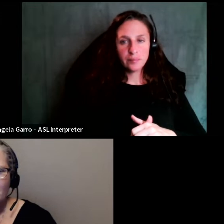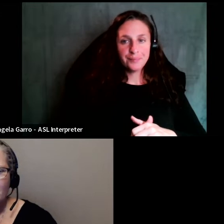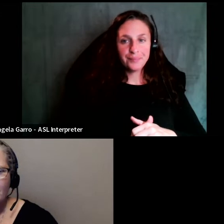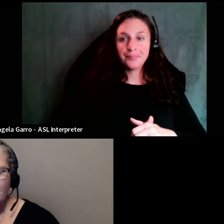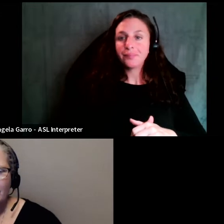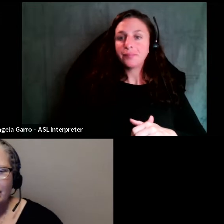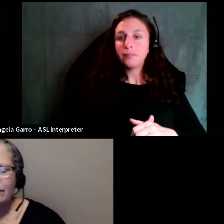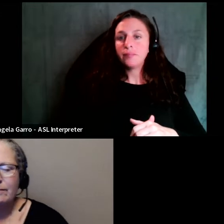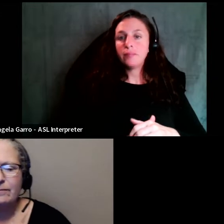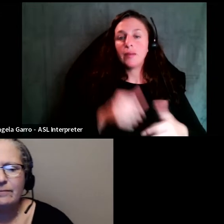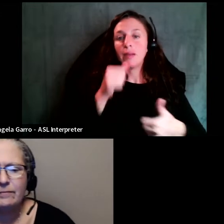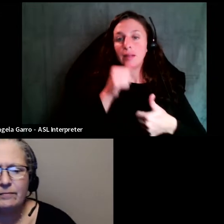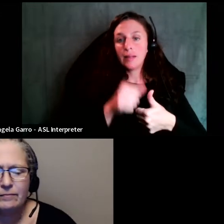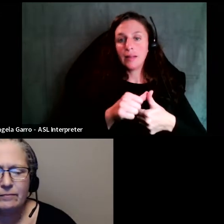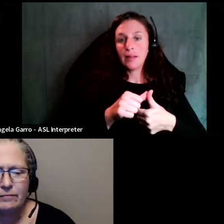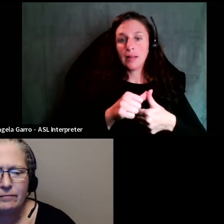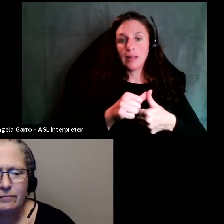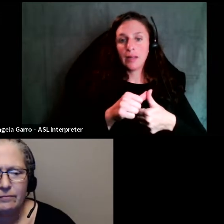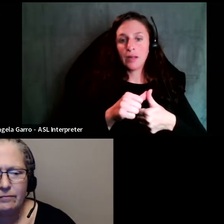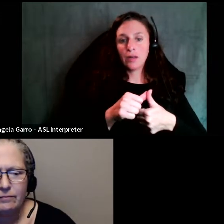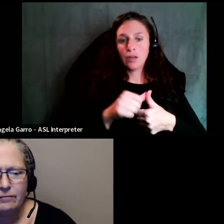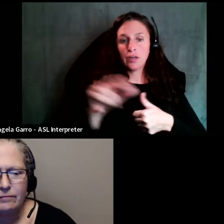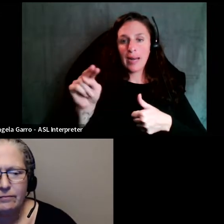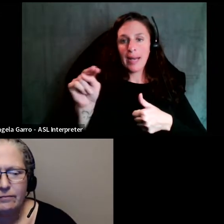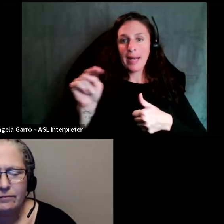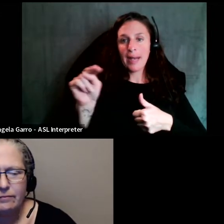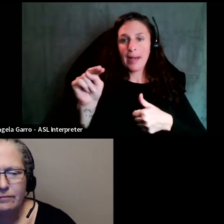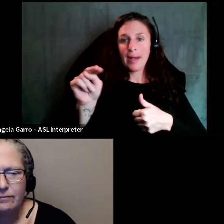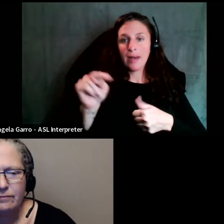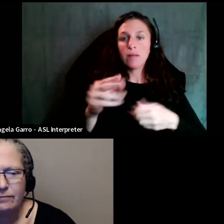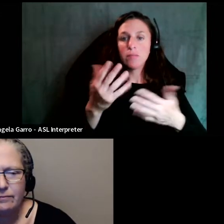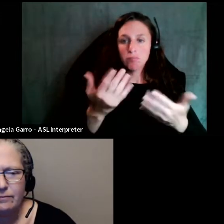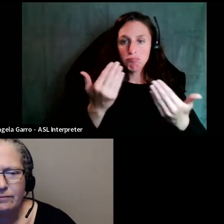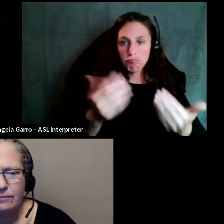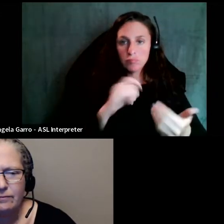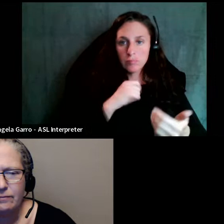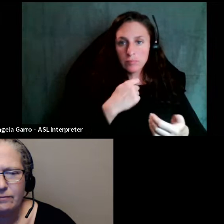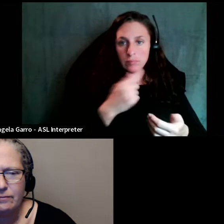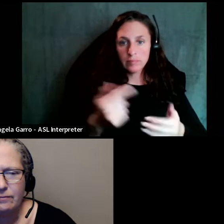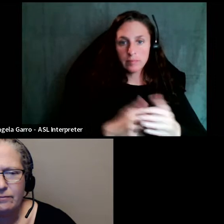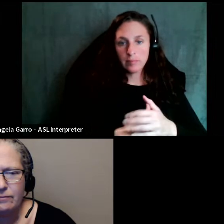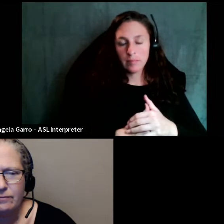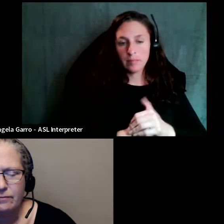Okay. The letter N, you can unmute and begin.